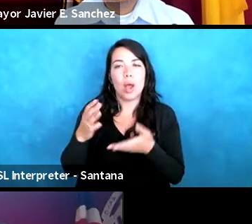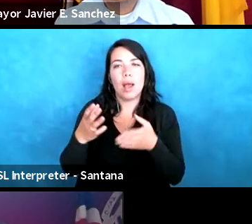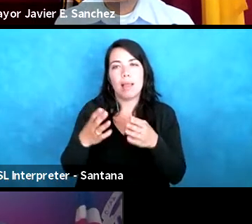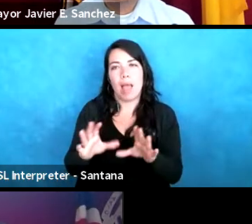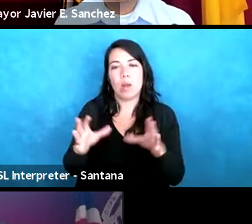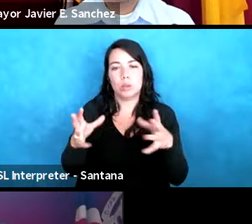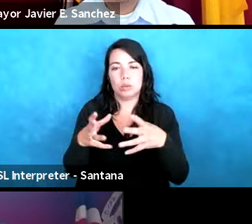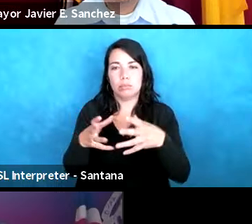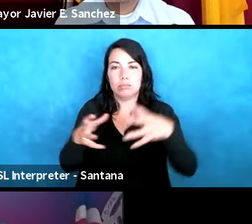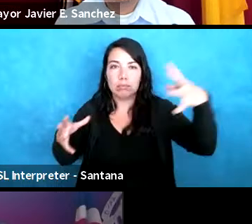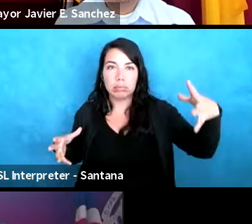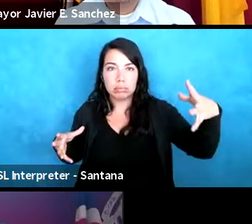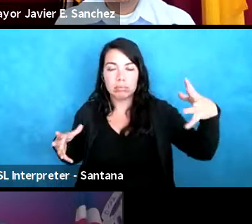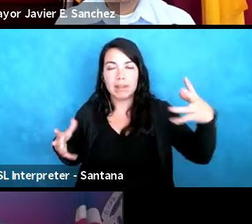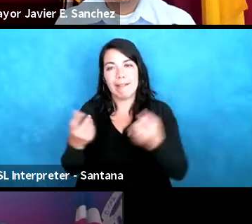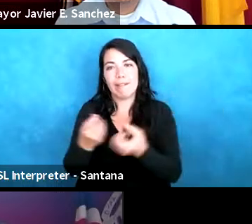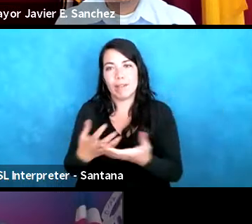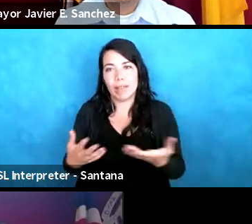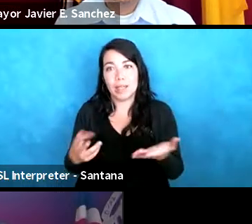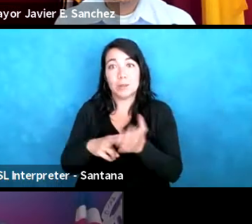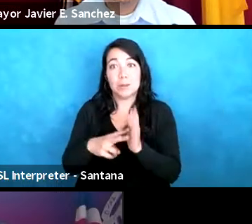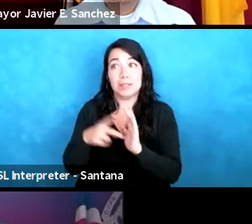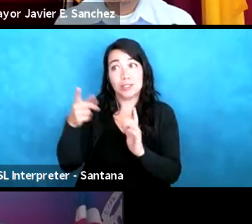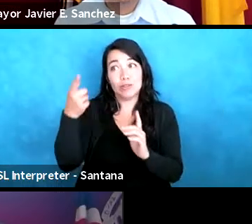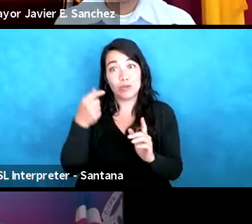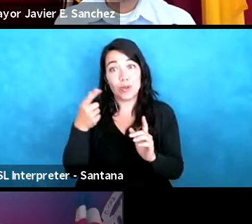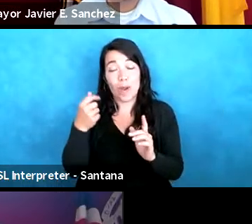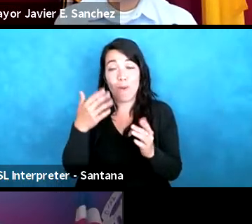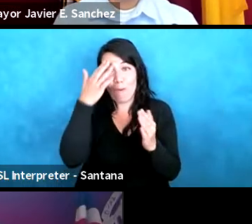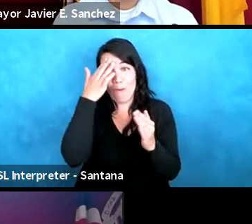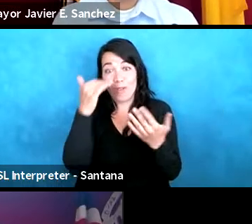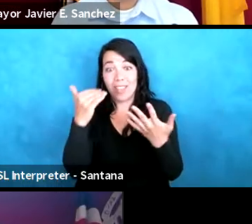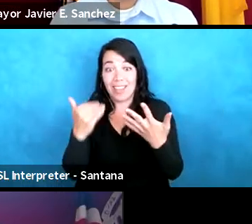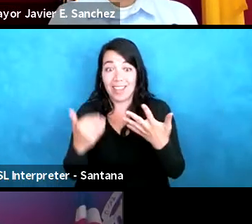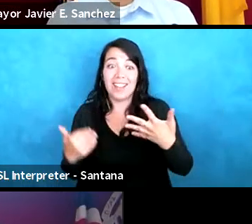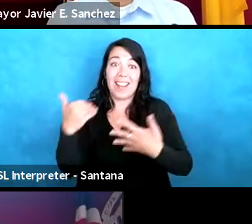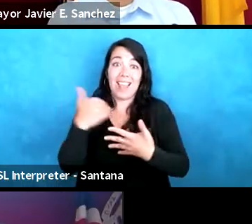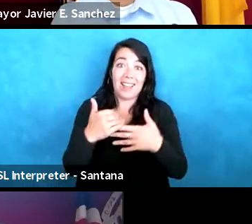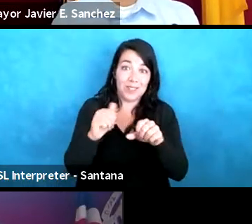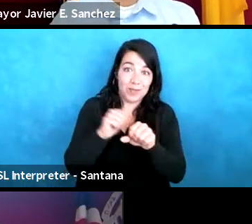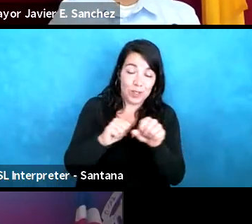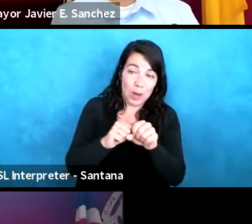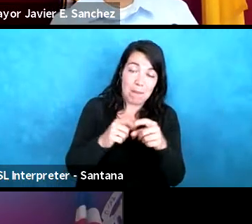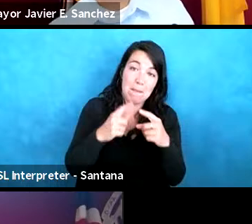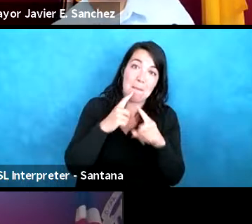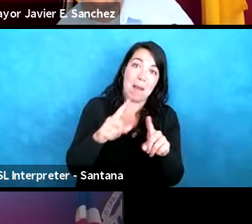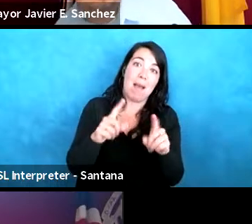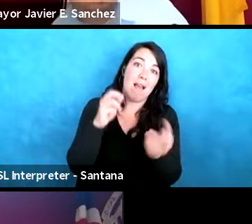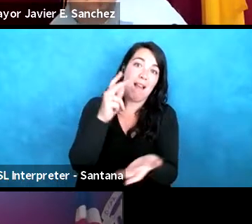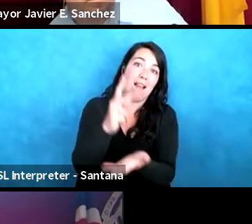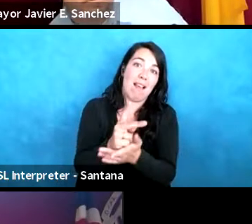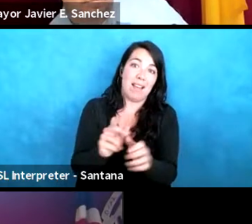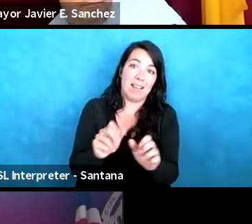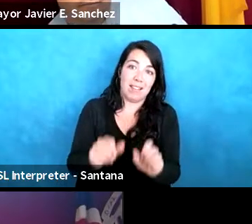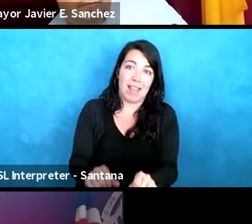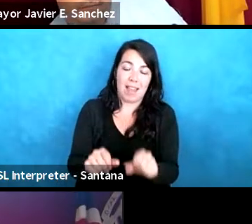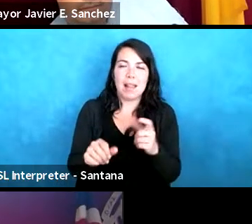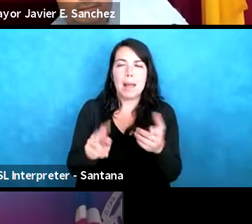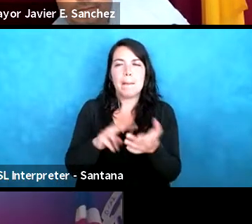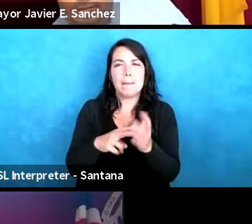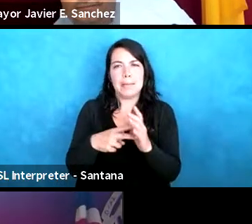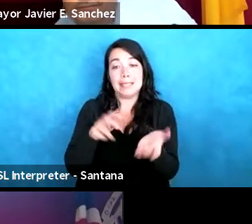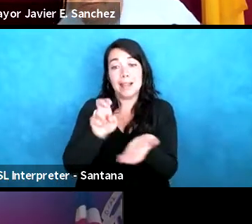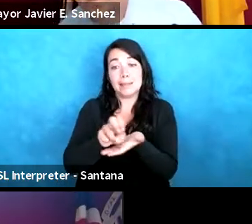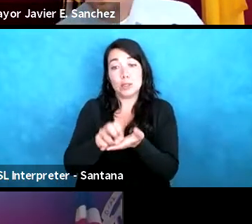take advantage of this grant to kind of do the next step. And also to benefit those folks that are on the borders or just outside the